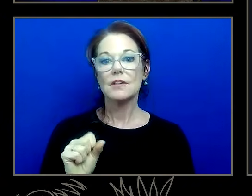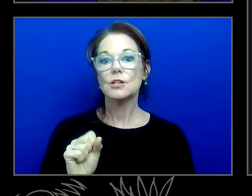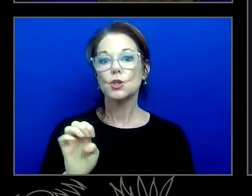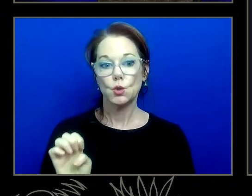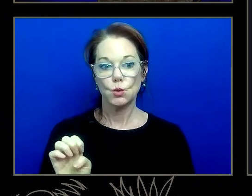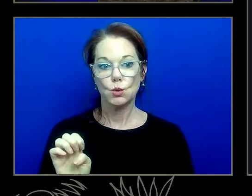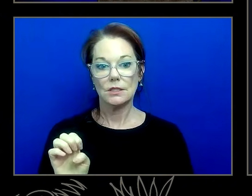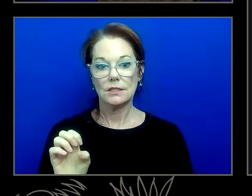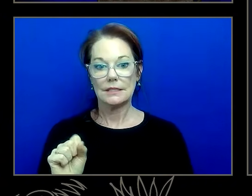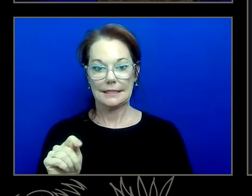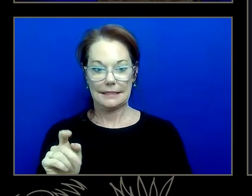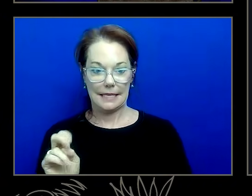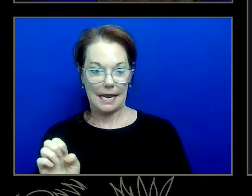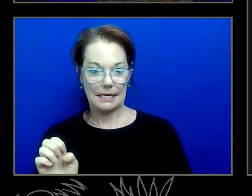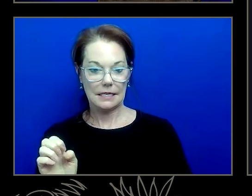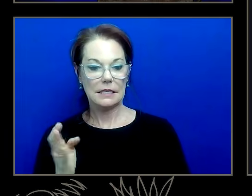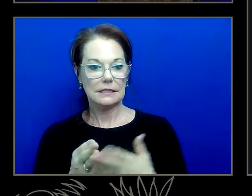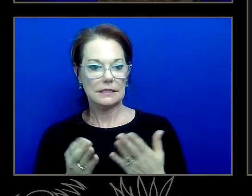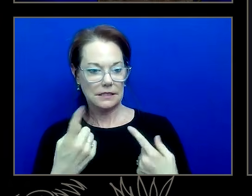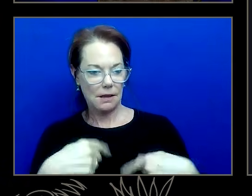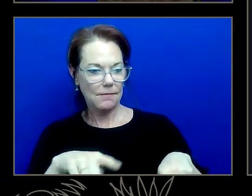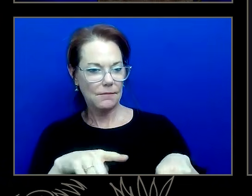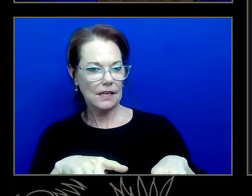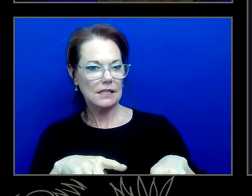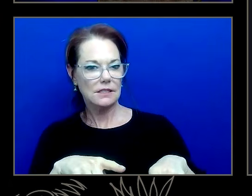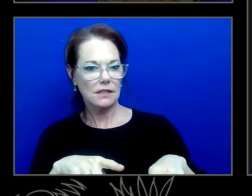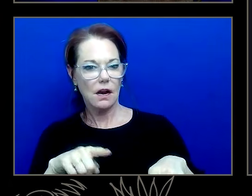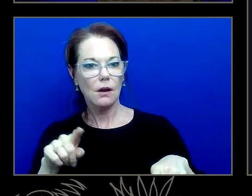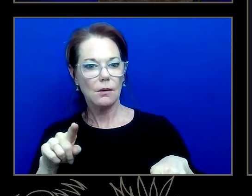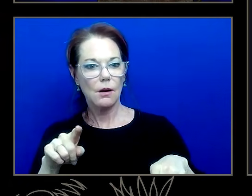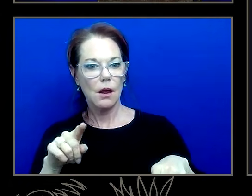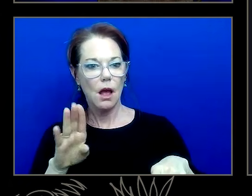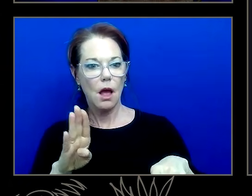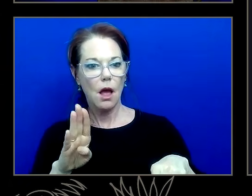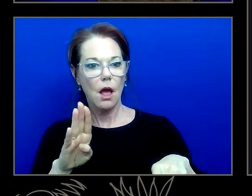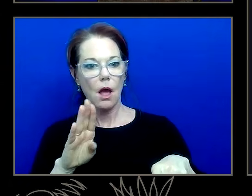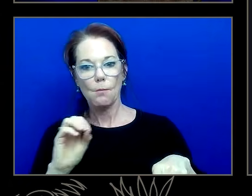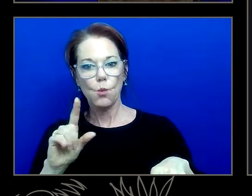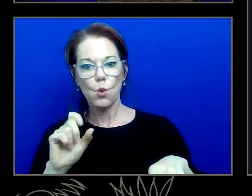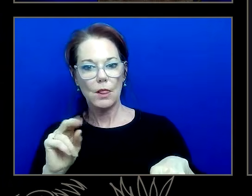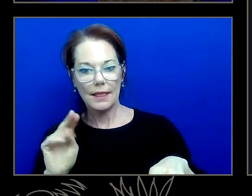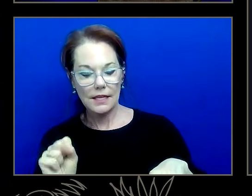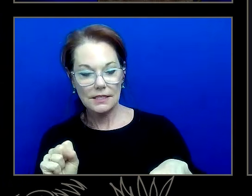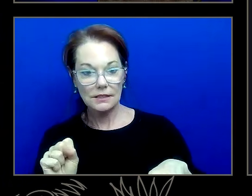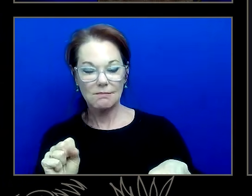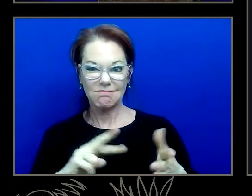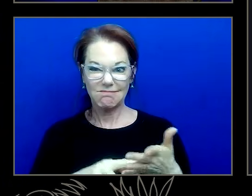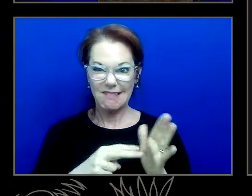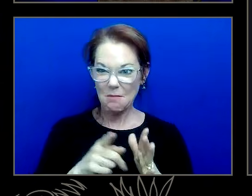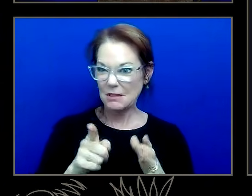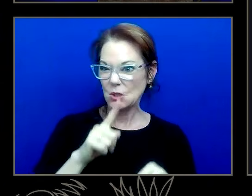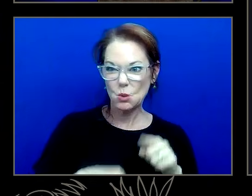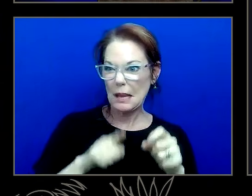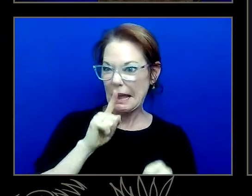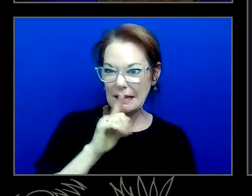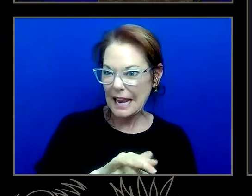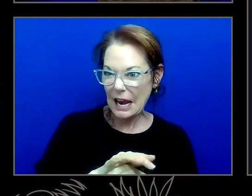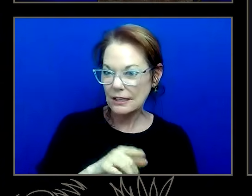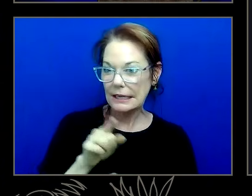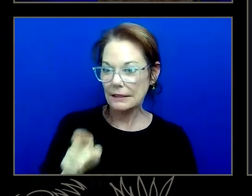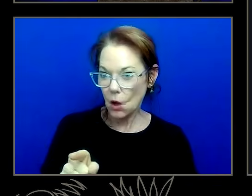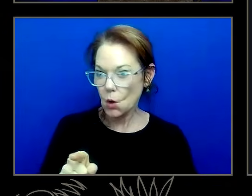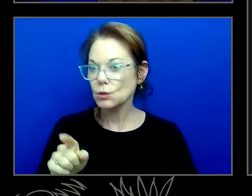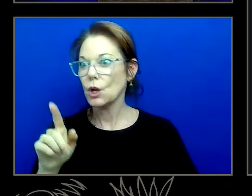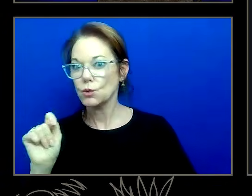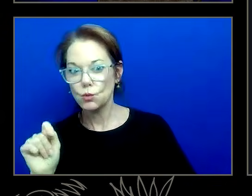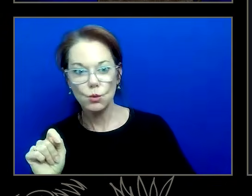also some of these are Booleans, and you can't really guarantee that some of them are going to be true while the others are false. Like, you don't have